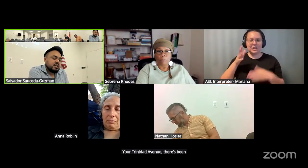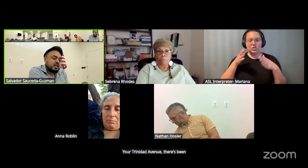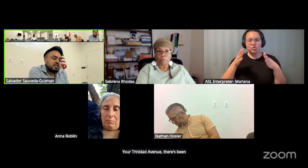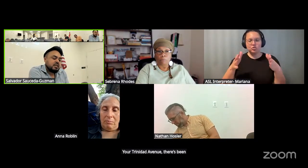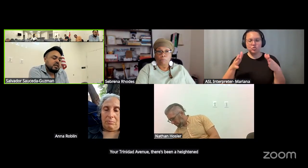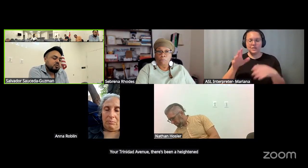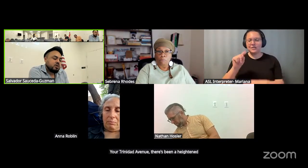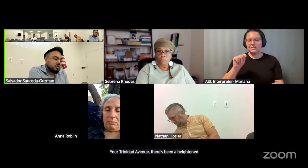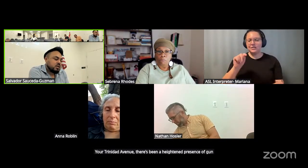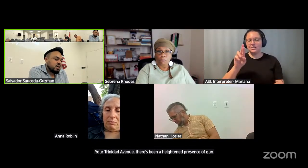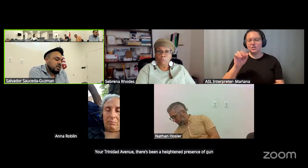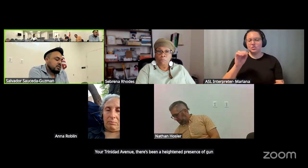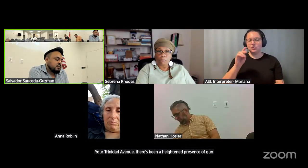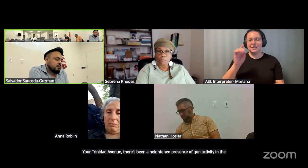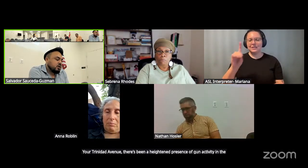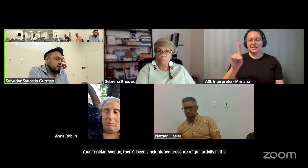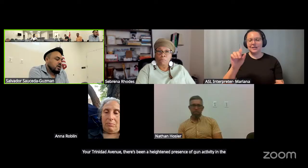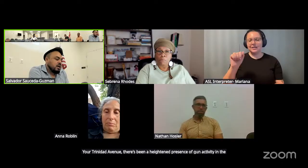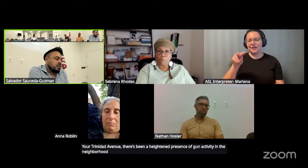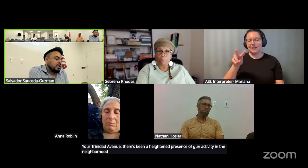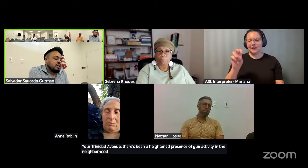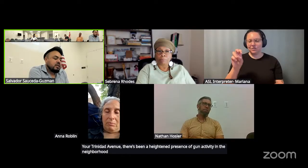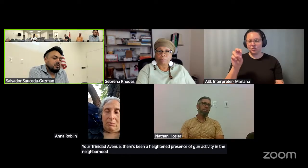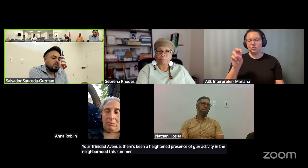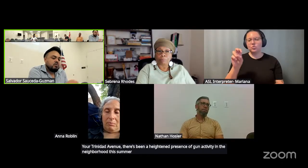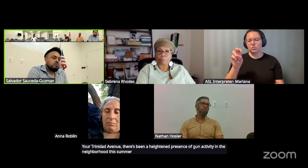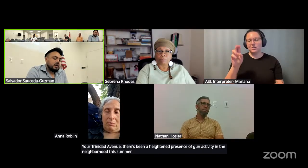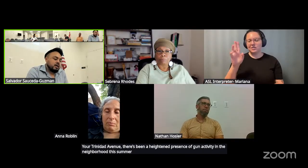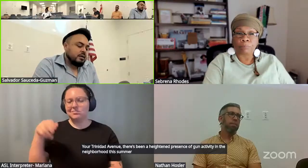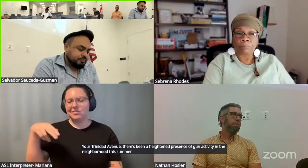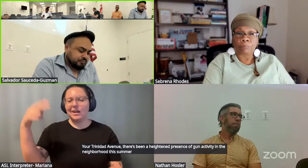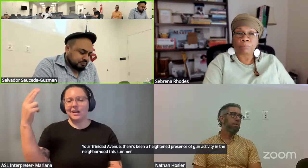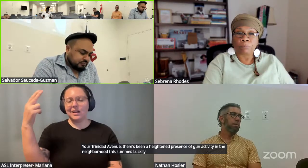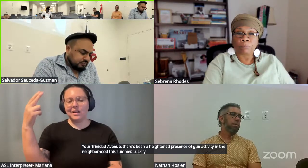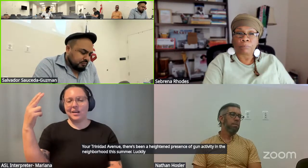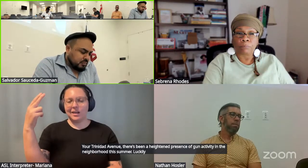gun activity in the neighborhood this summer. Luckily, no